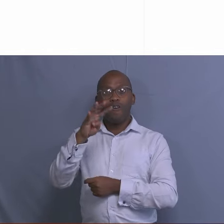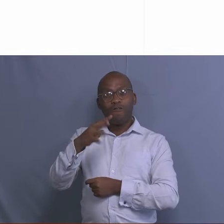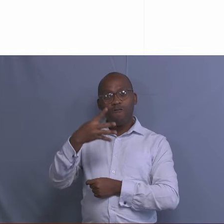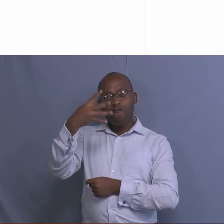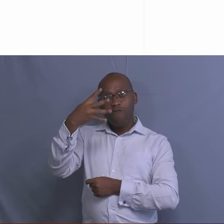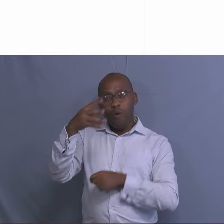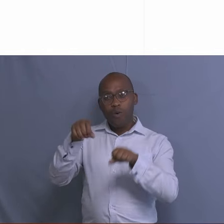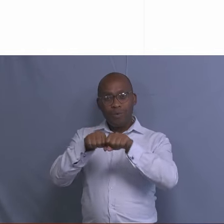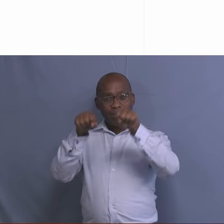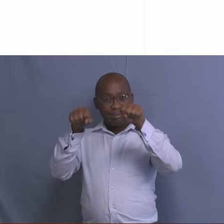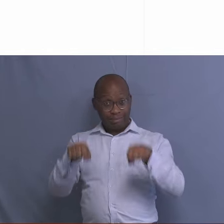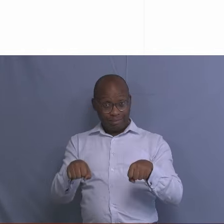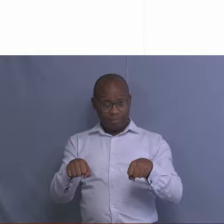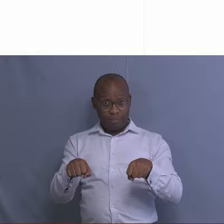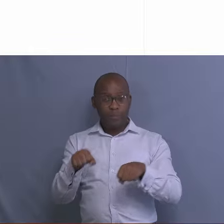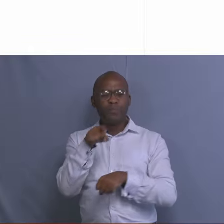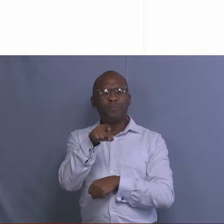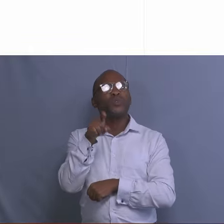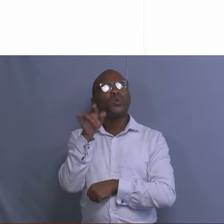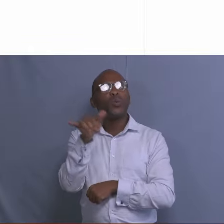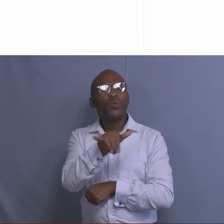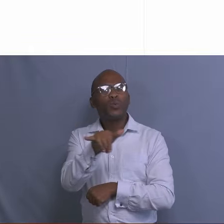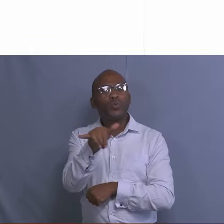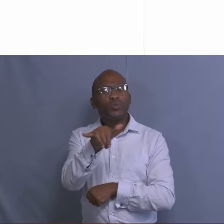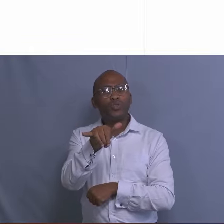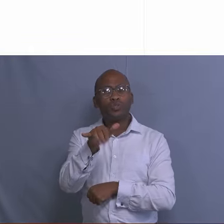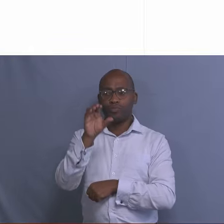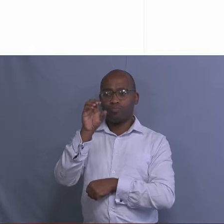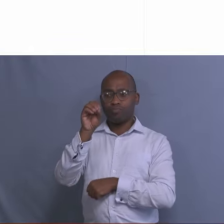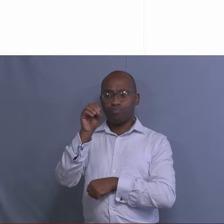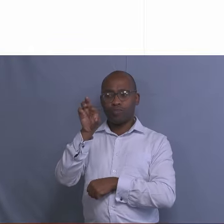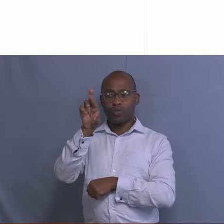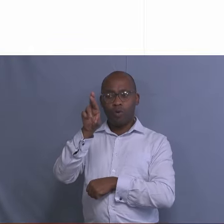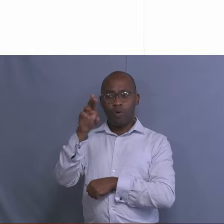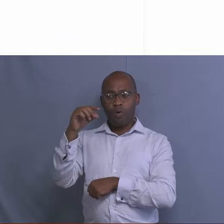What is organic farming? It is the production